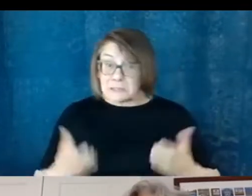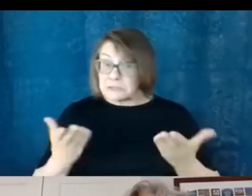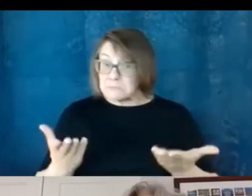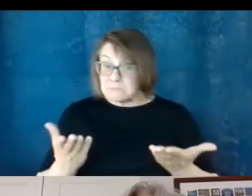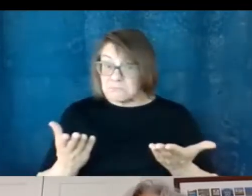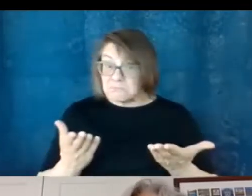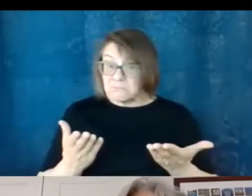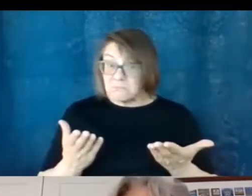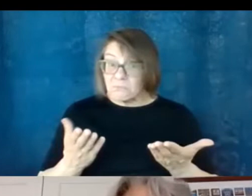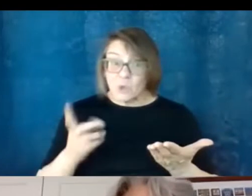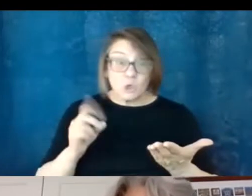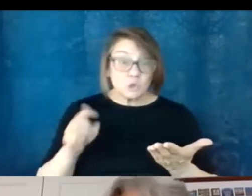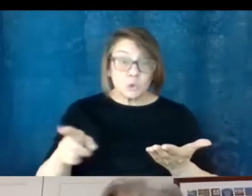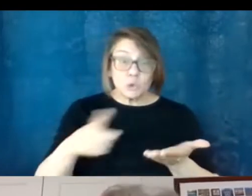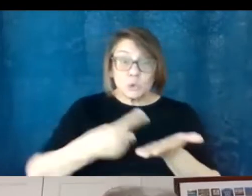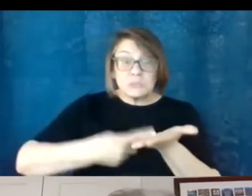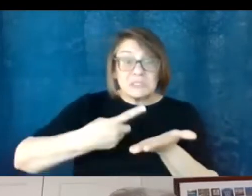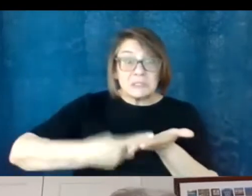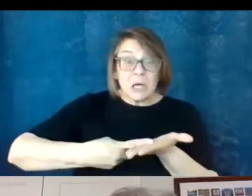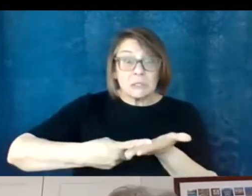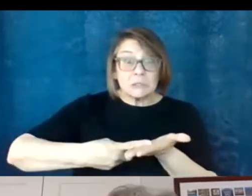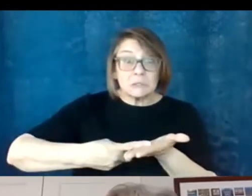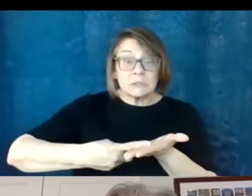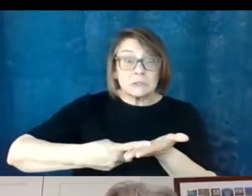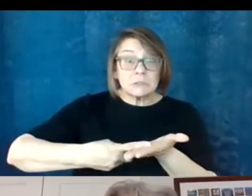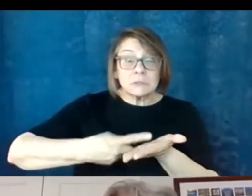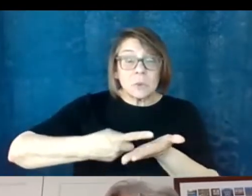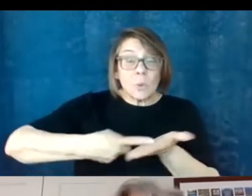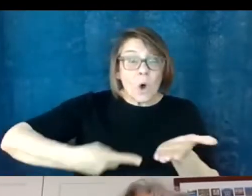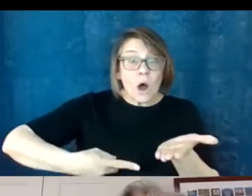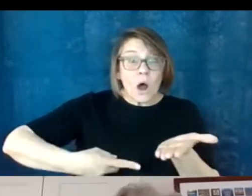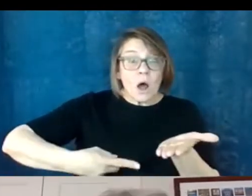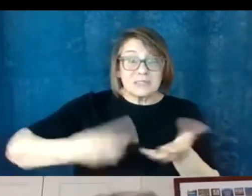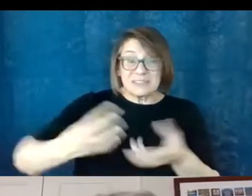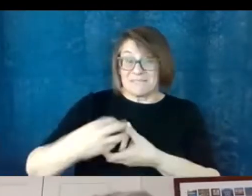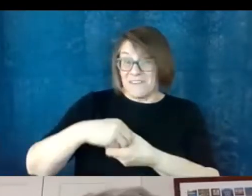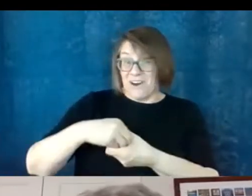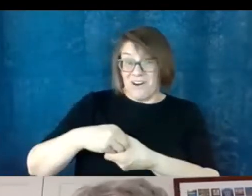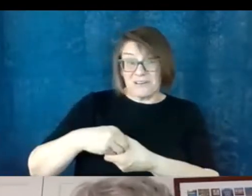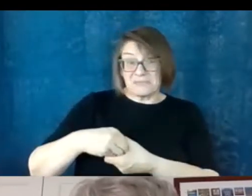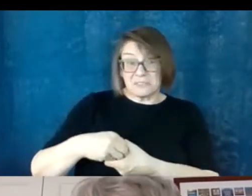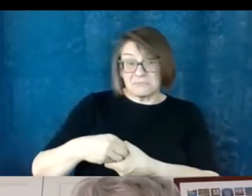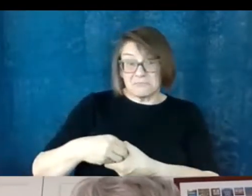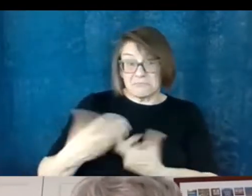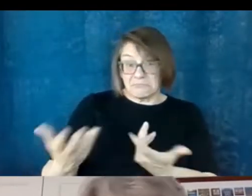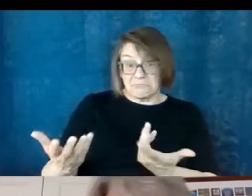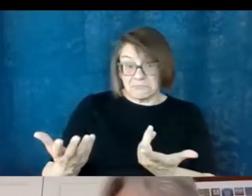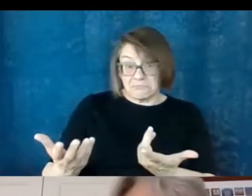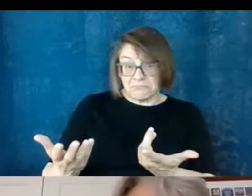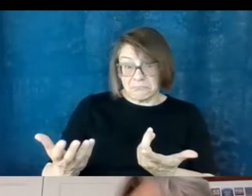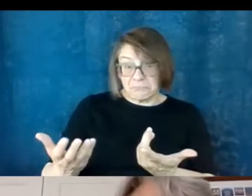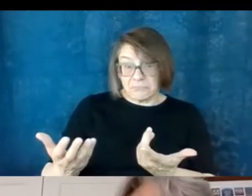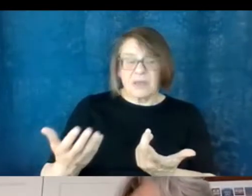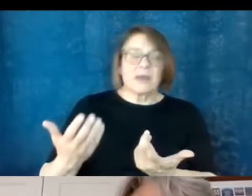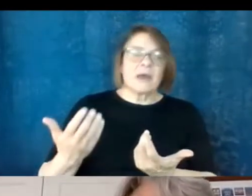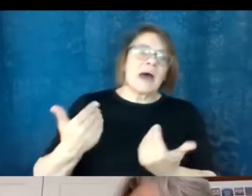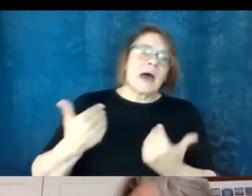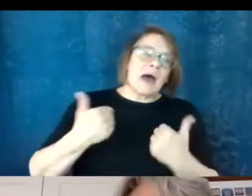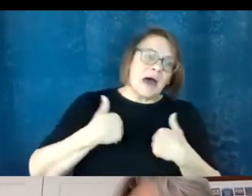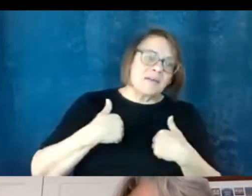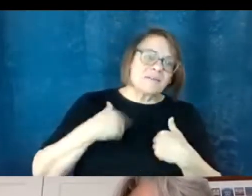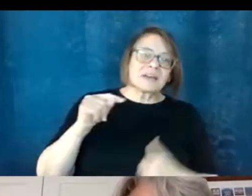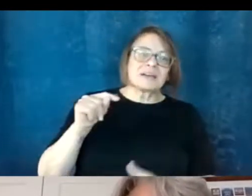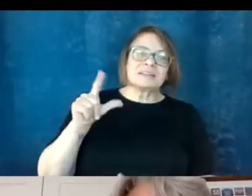Do you discuss what is involved there? You know, like having a